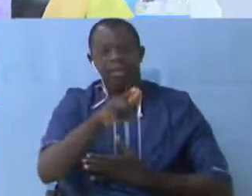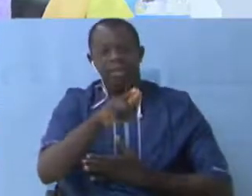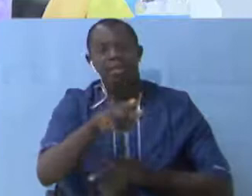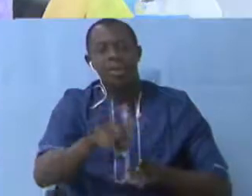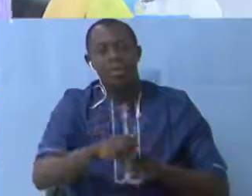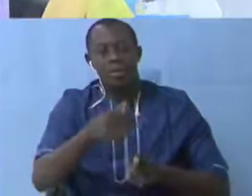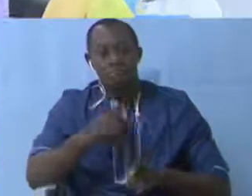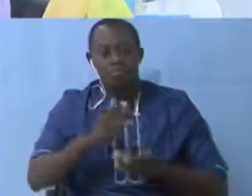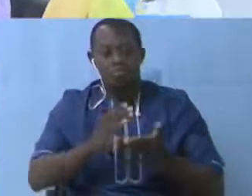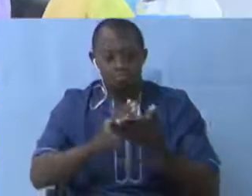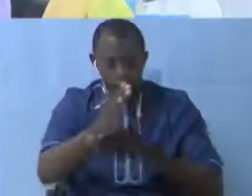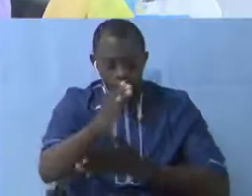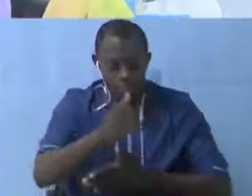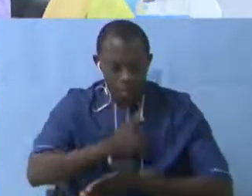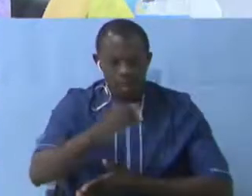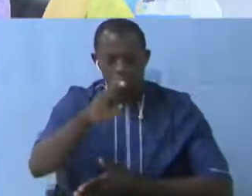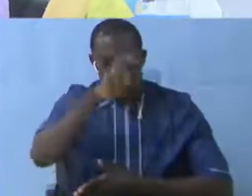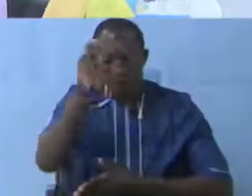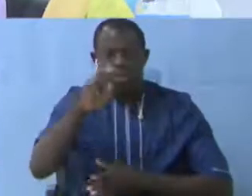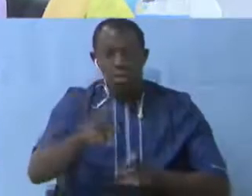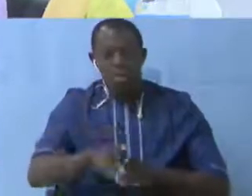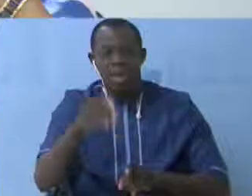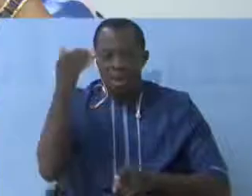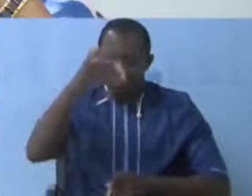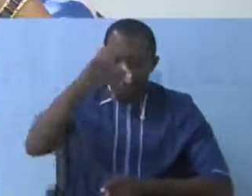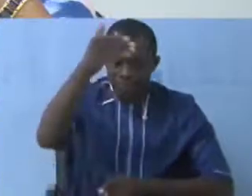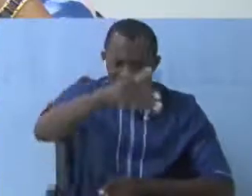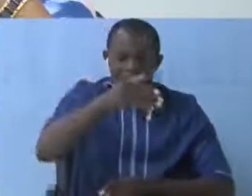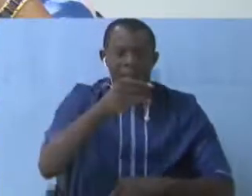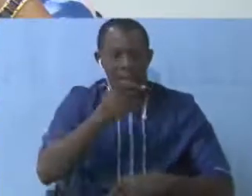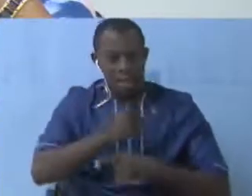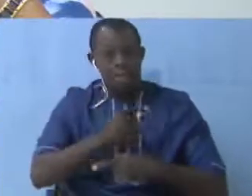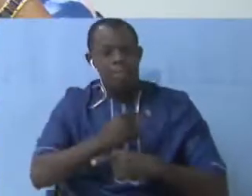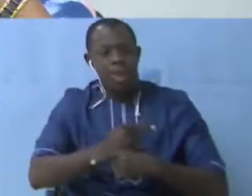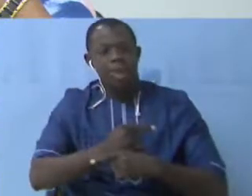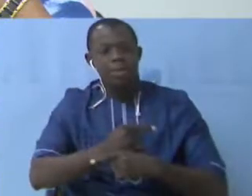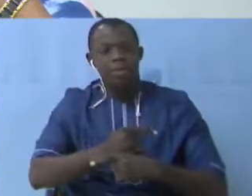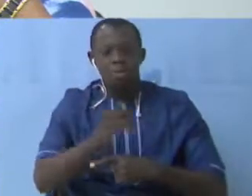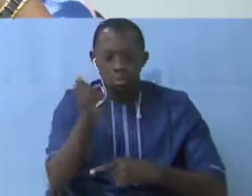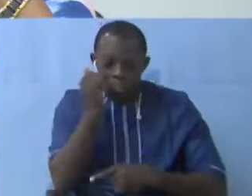been, through my work, I was able to come to the Gambia almost quite often.